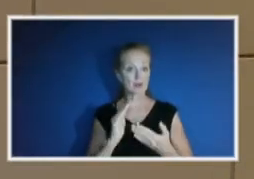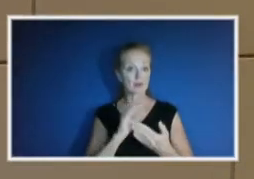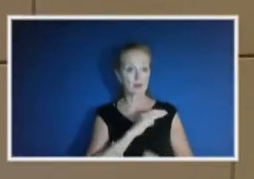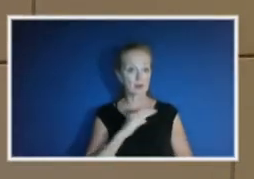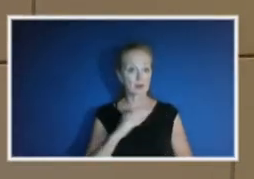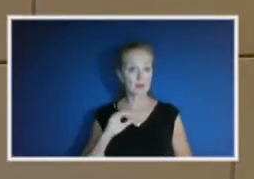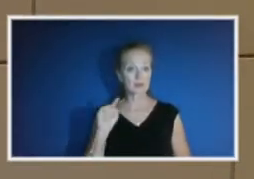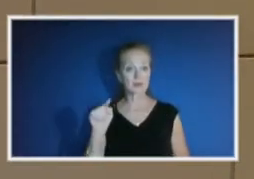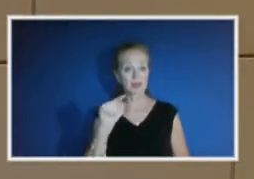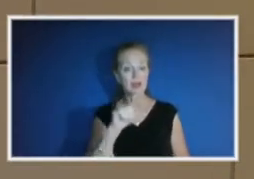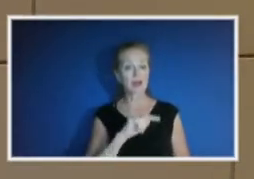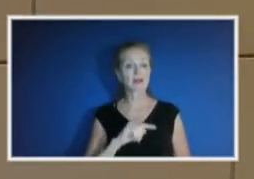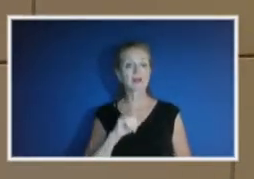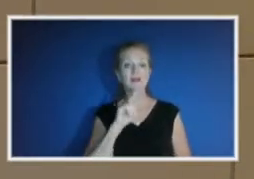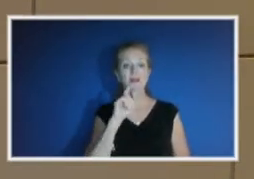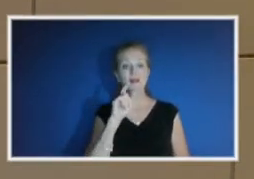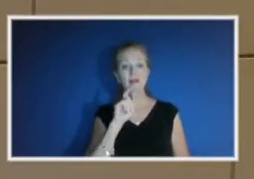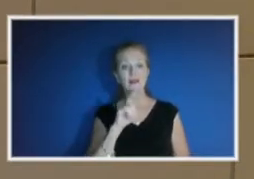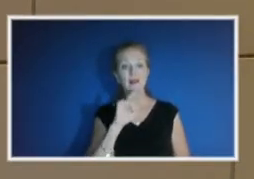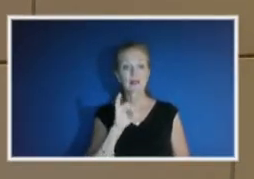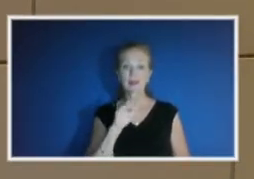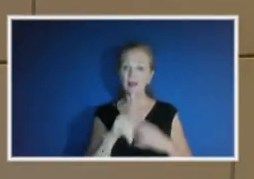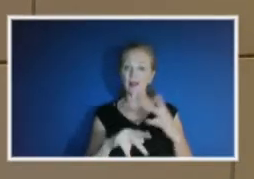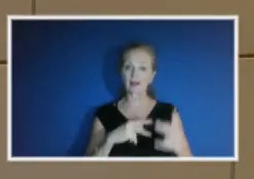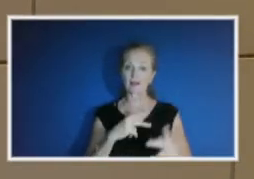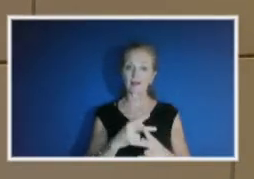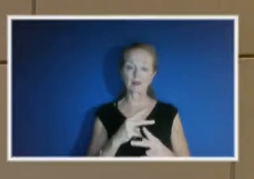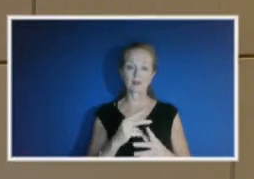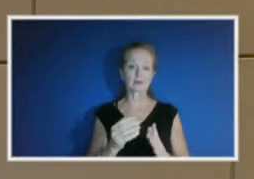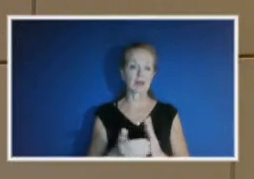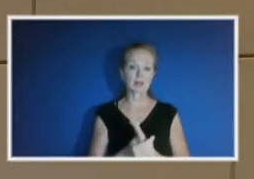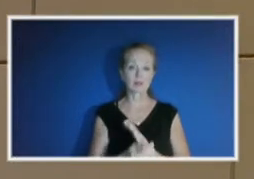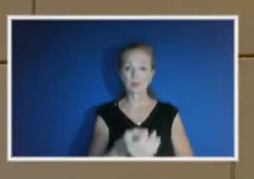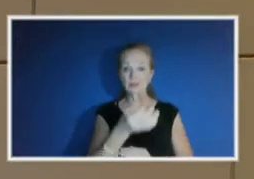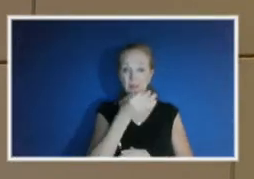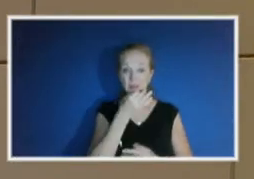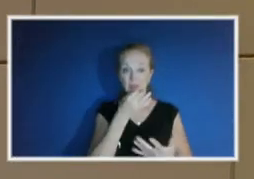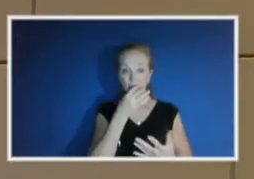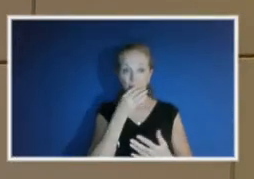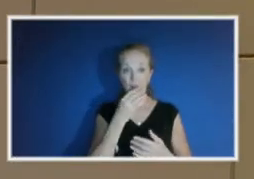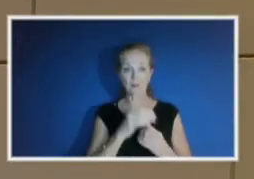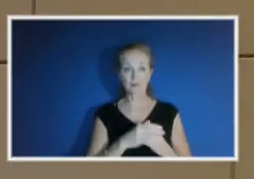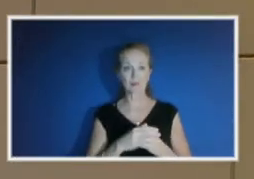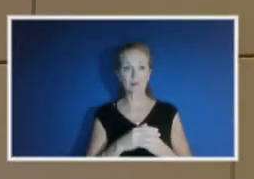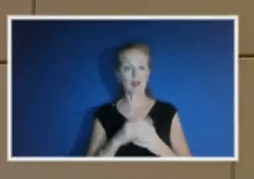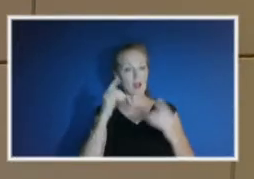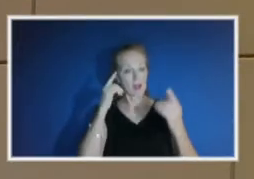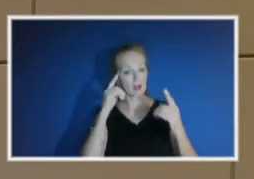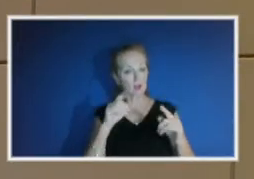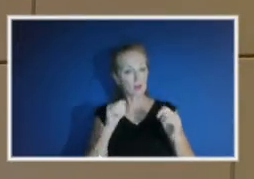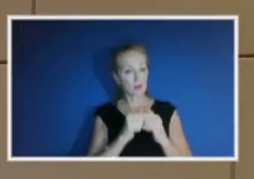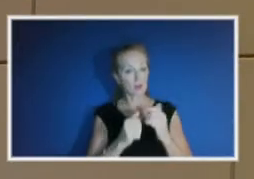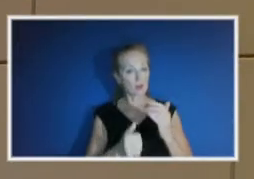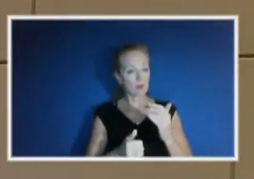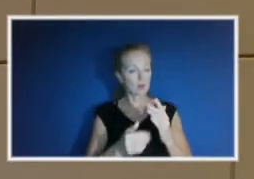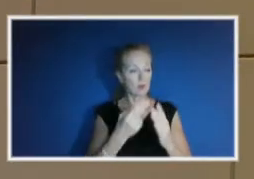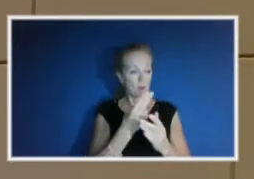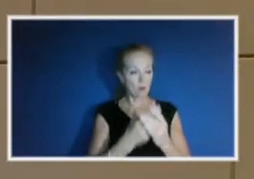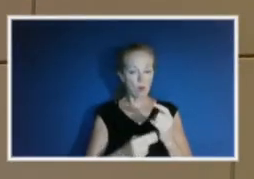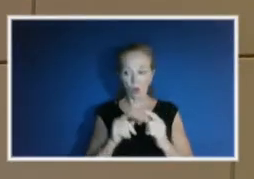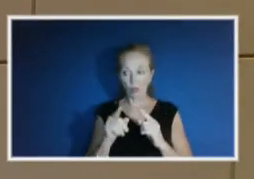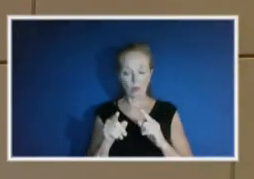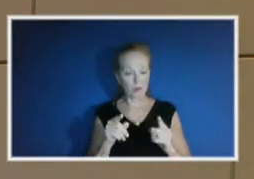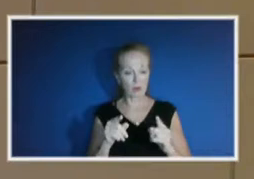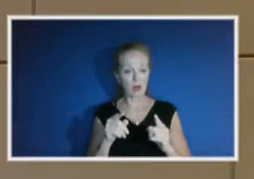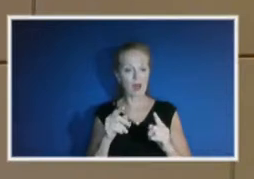actually needing that kind of expertise. So as I agree with both Mr. Bakari and Mr. Driggs, but I do think